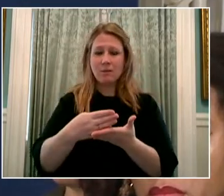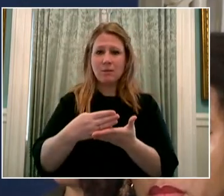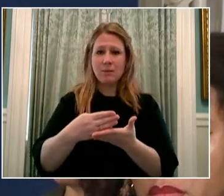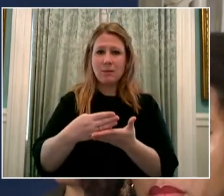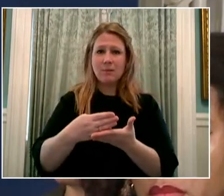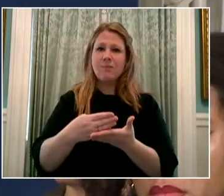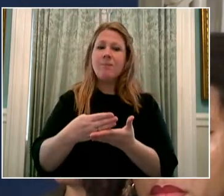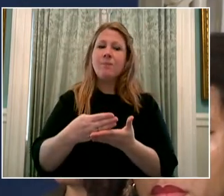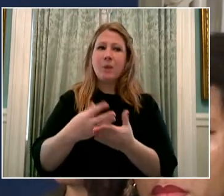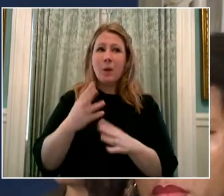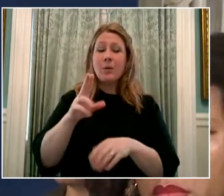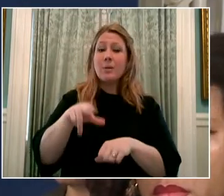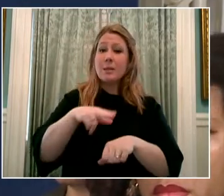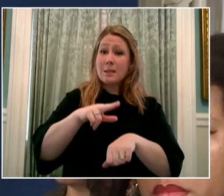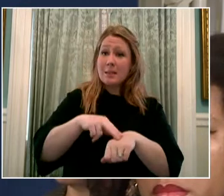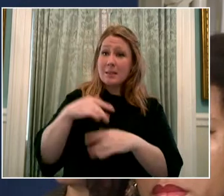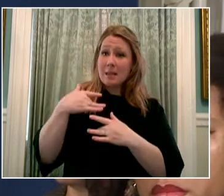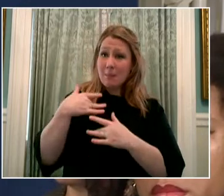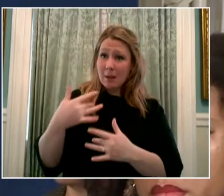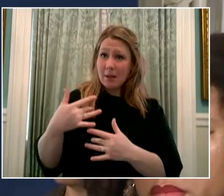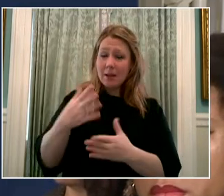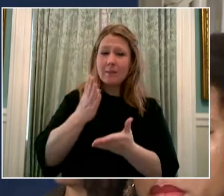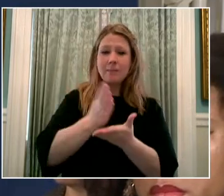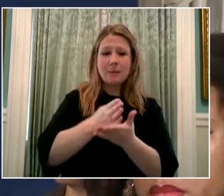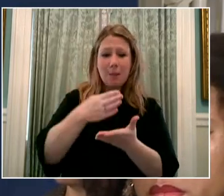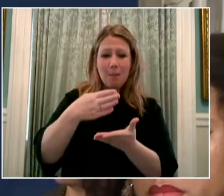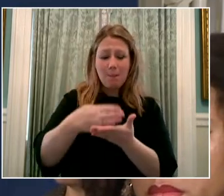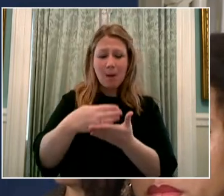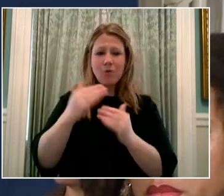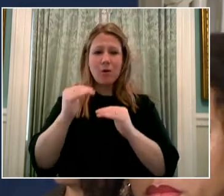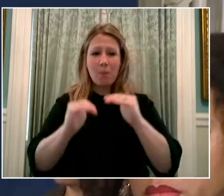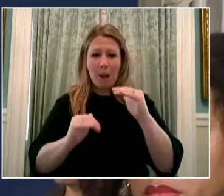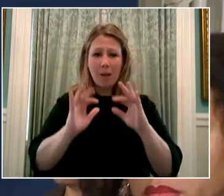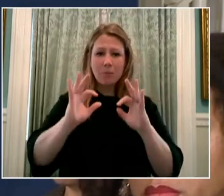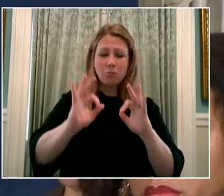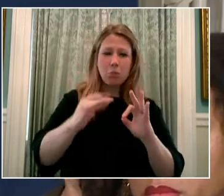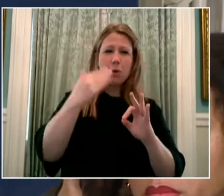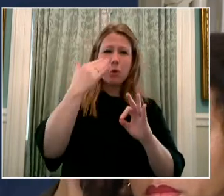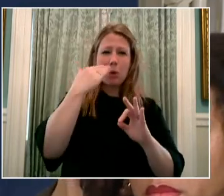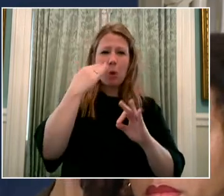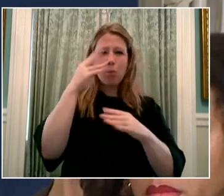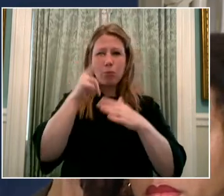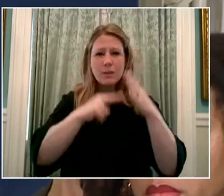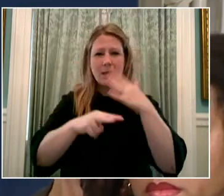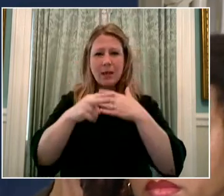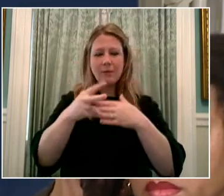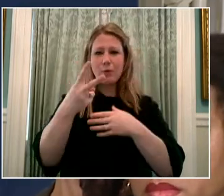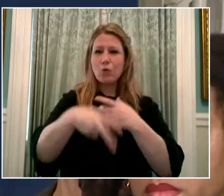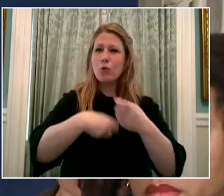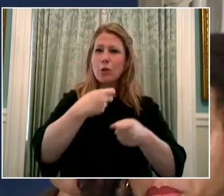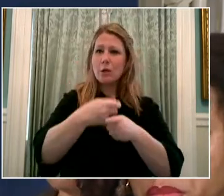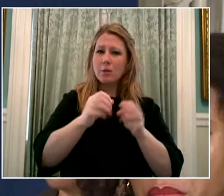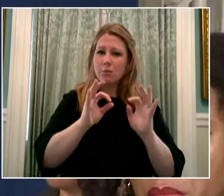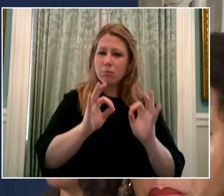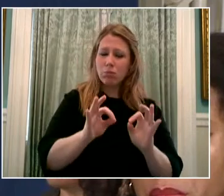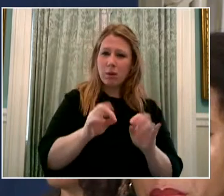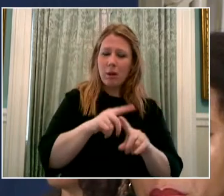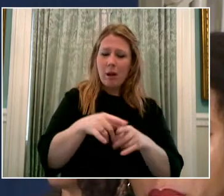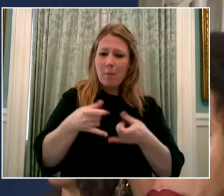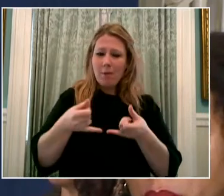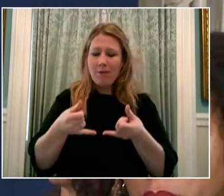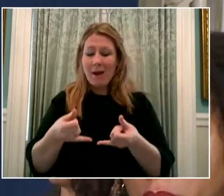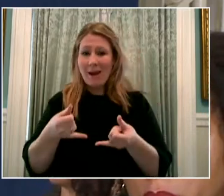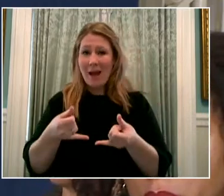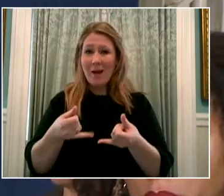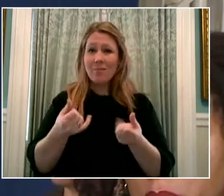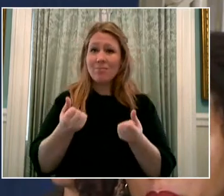produce. So we are still in negotiation to get it clear to our delegation in Albany that